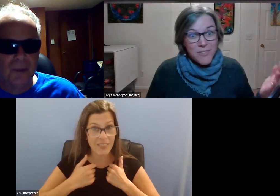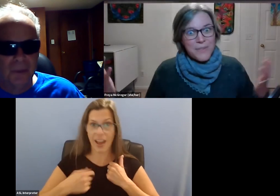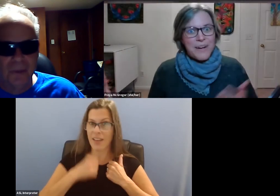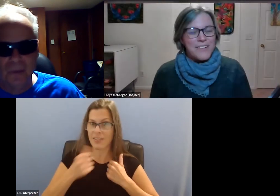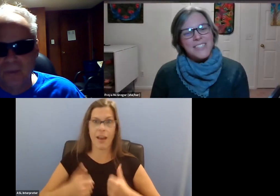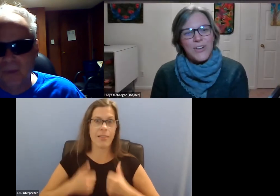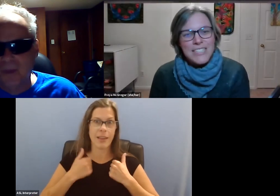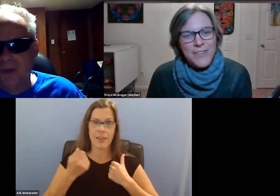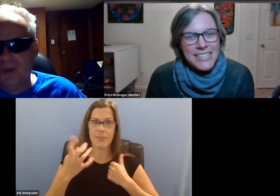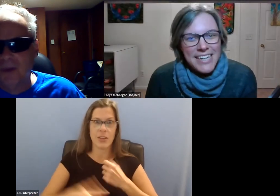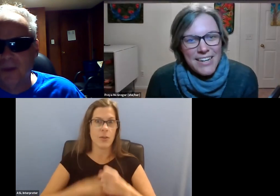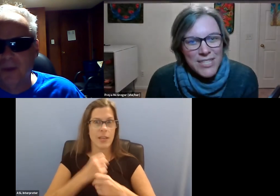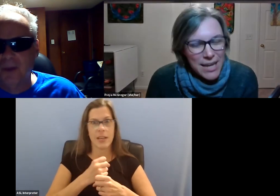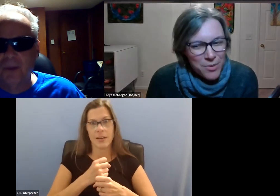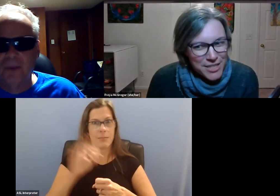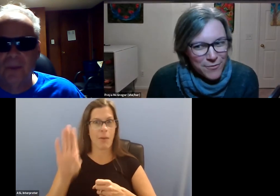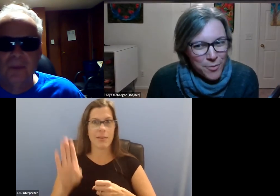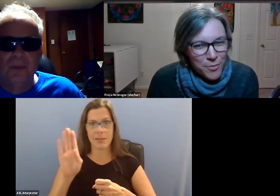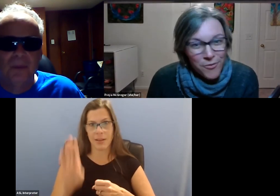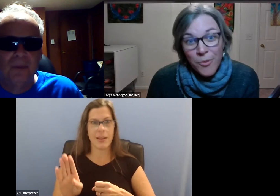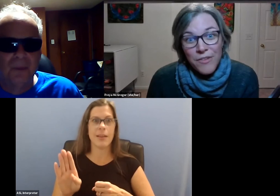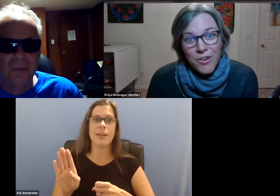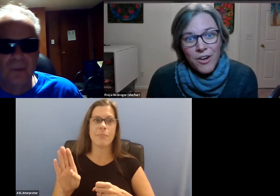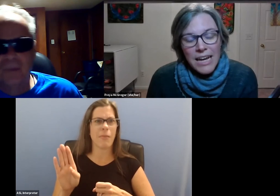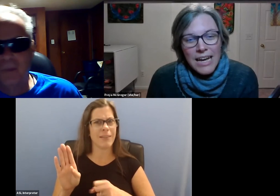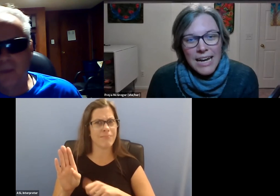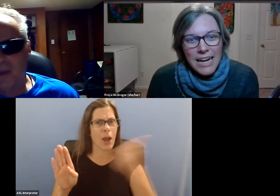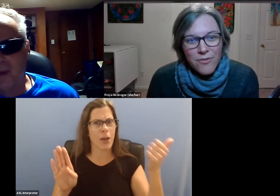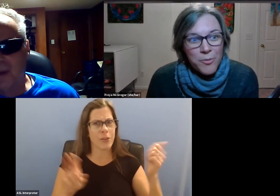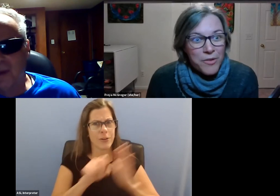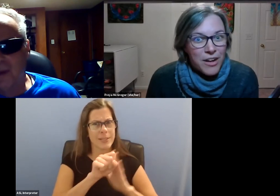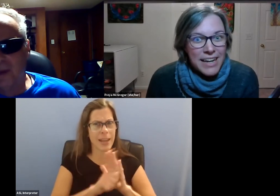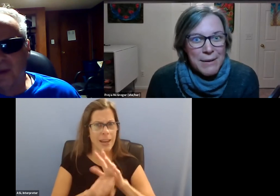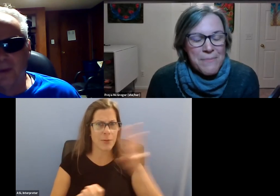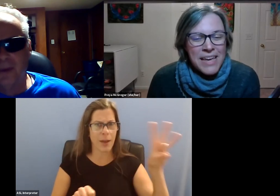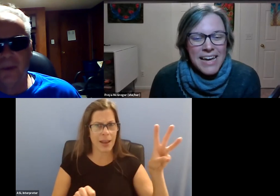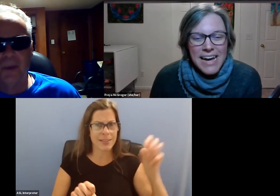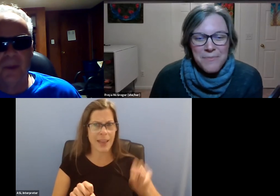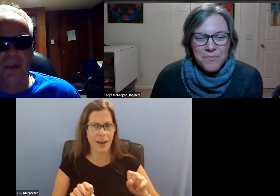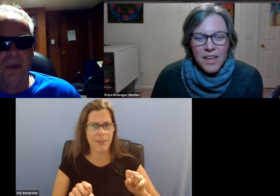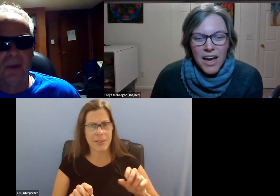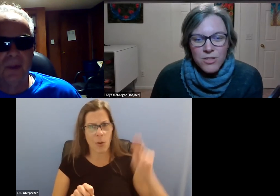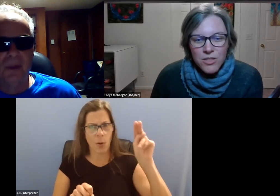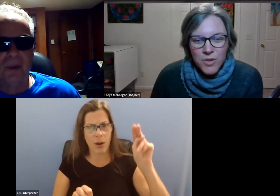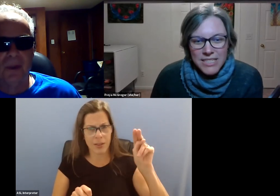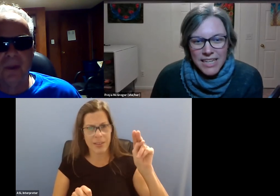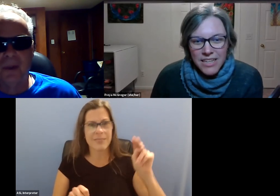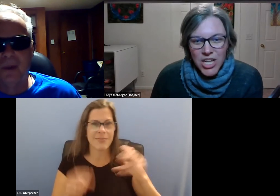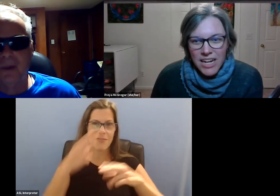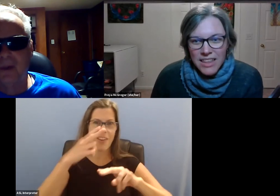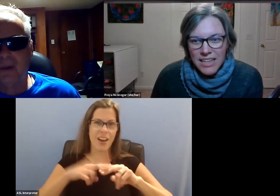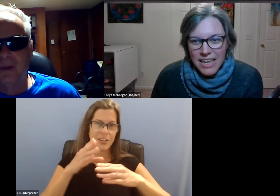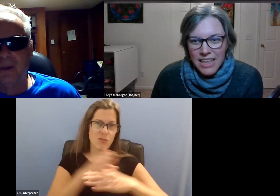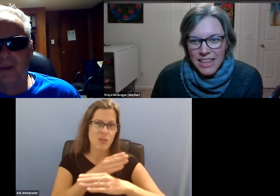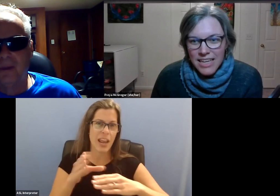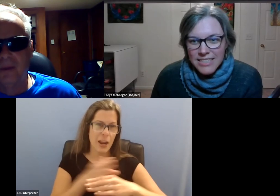know, there's birds everywhere. And so it's fun to kind of share birds from, from wherever, uh, from wherever I am. Um, I also am going to stick in the